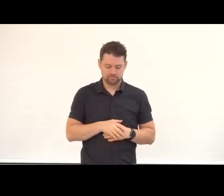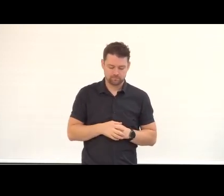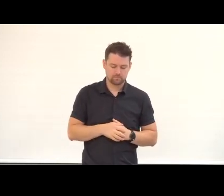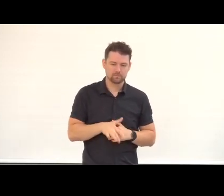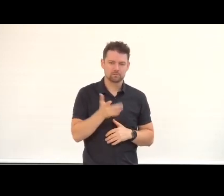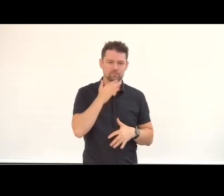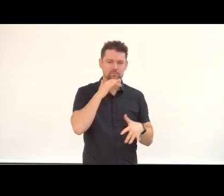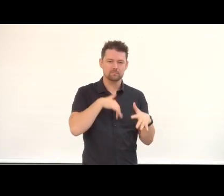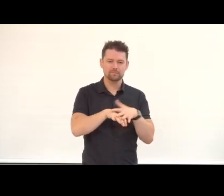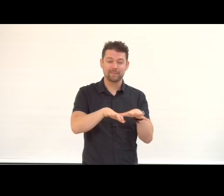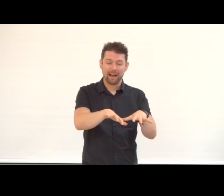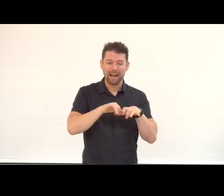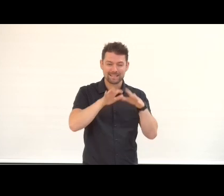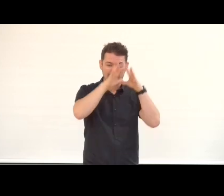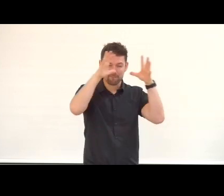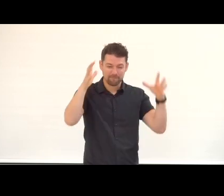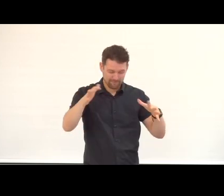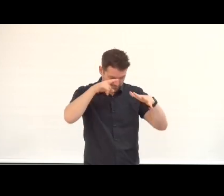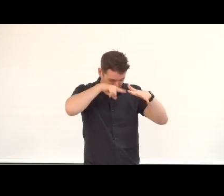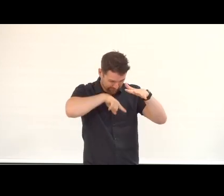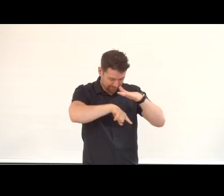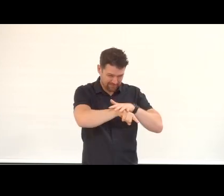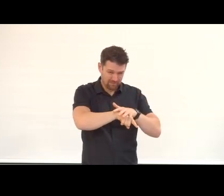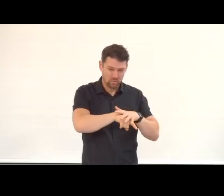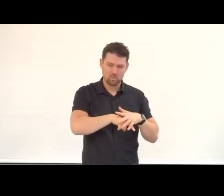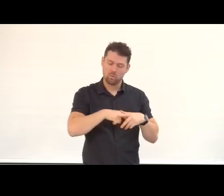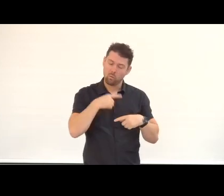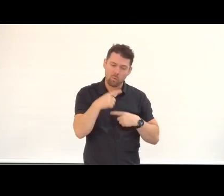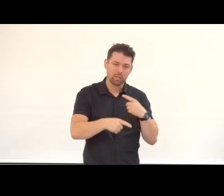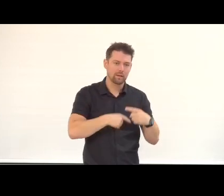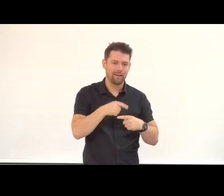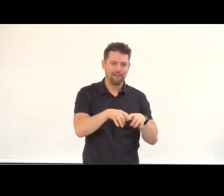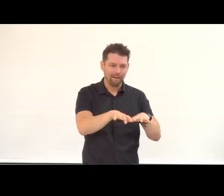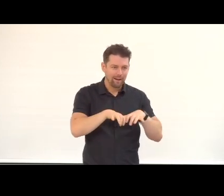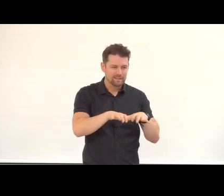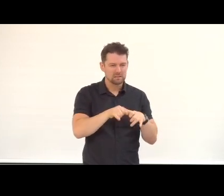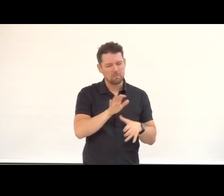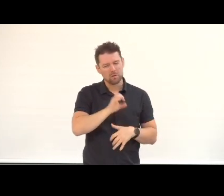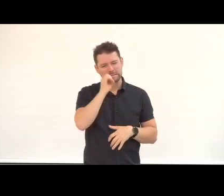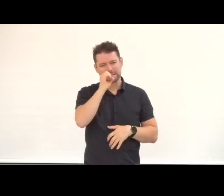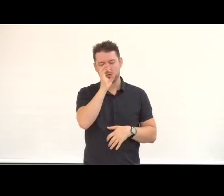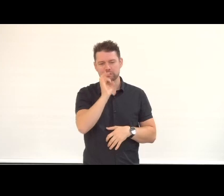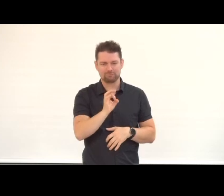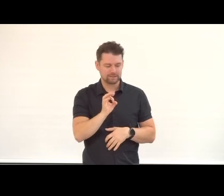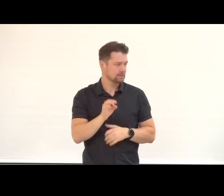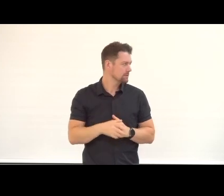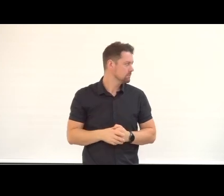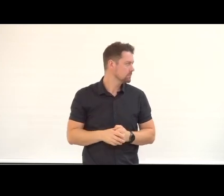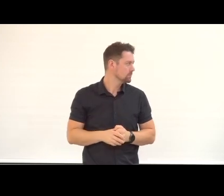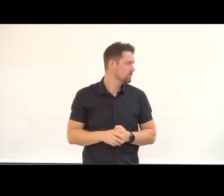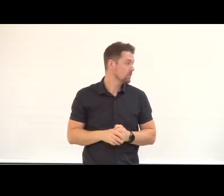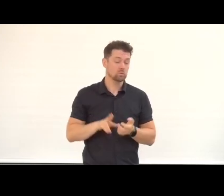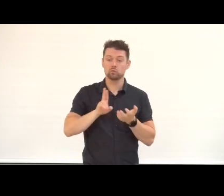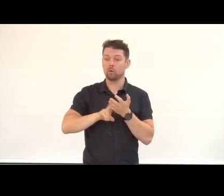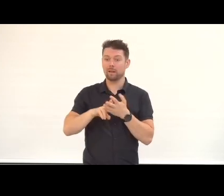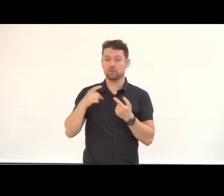caves. So it's a giant ice caves where you have all year round ice, around 0 degrees. And normally they don't let you